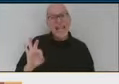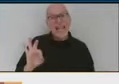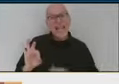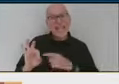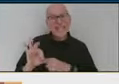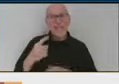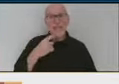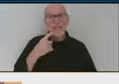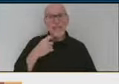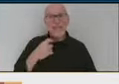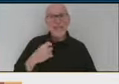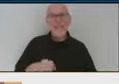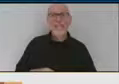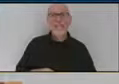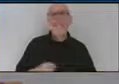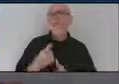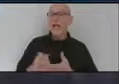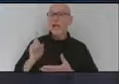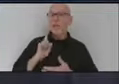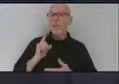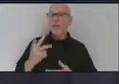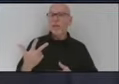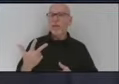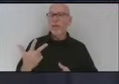last week I was talking about 3.